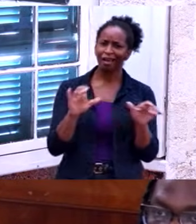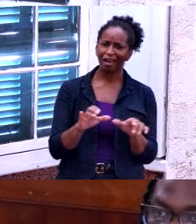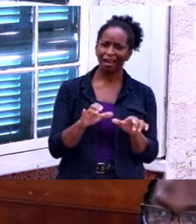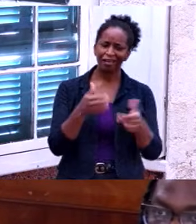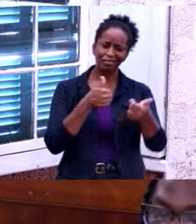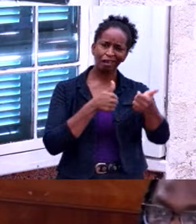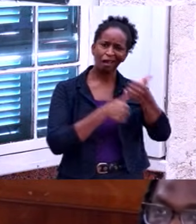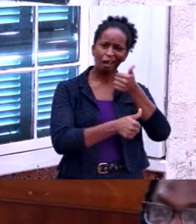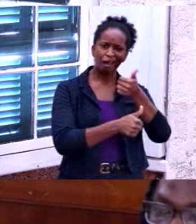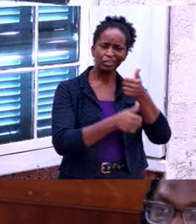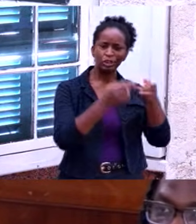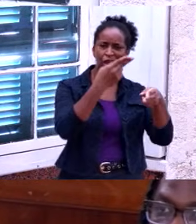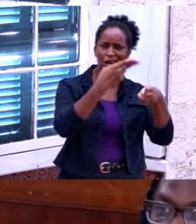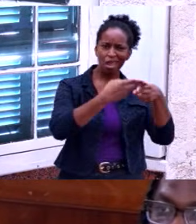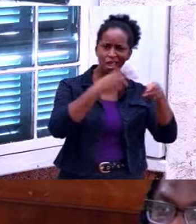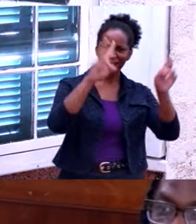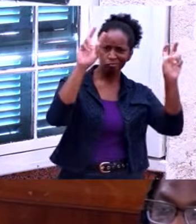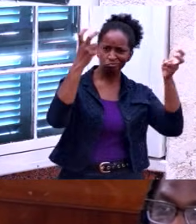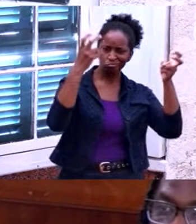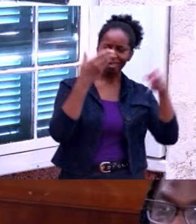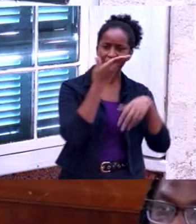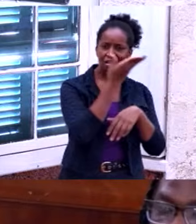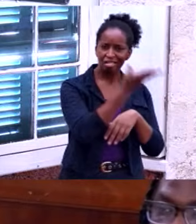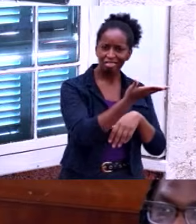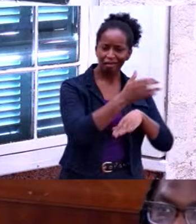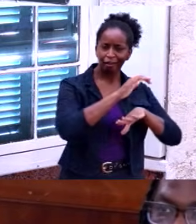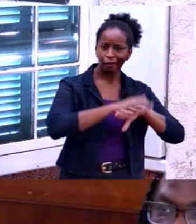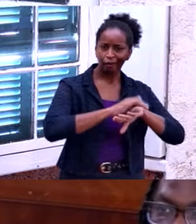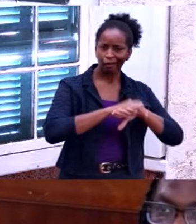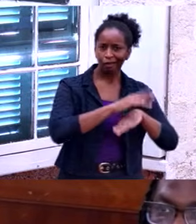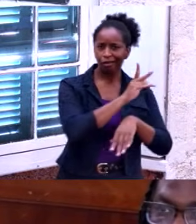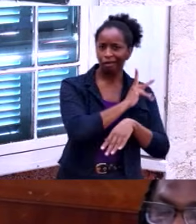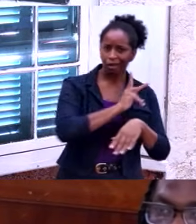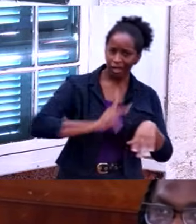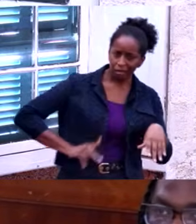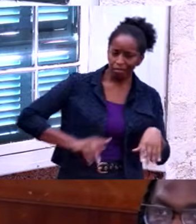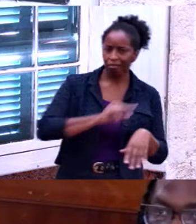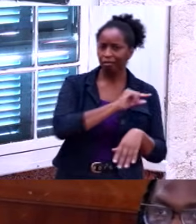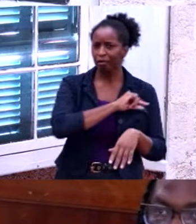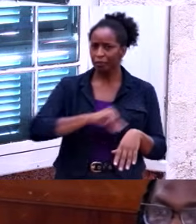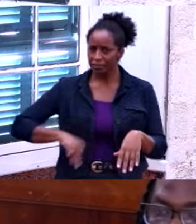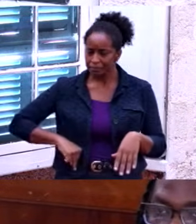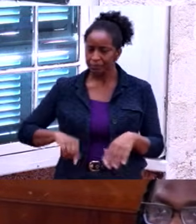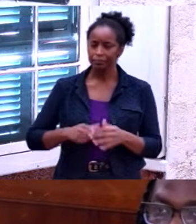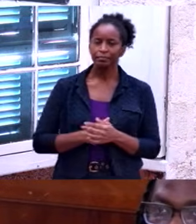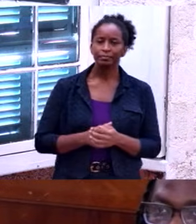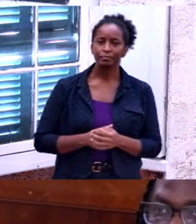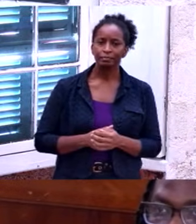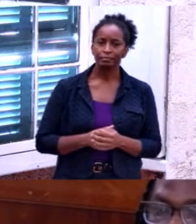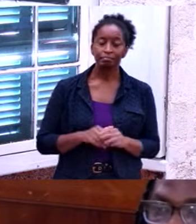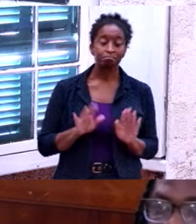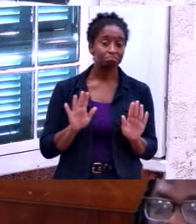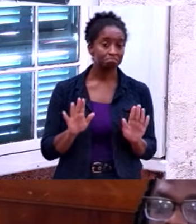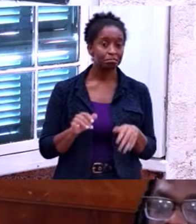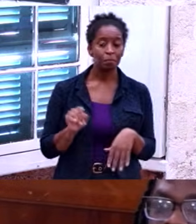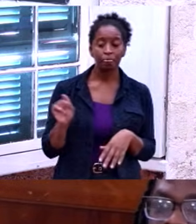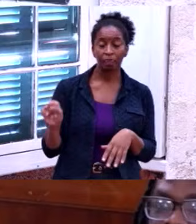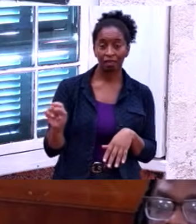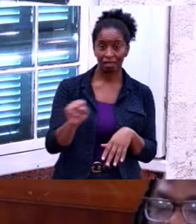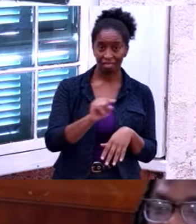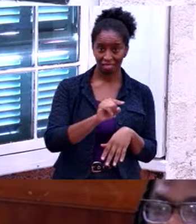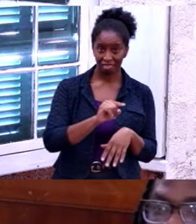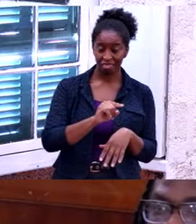So that no political theorists worth their salt, except those who